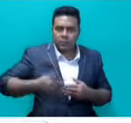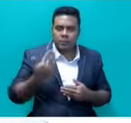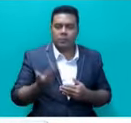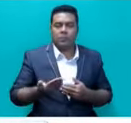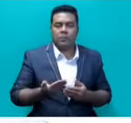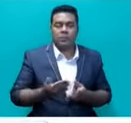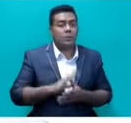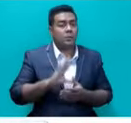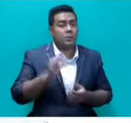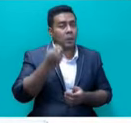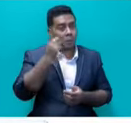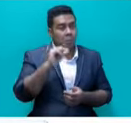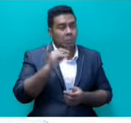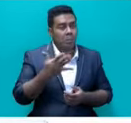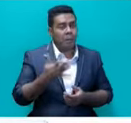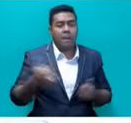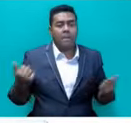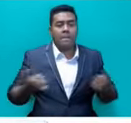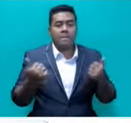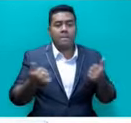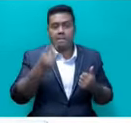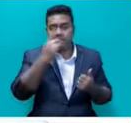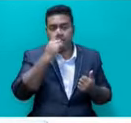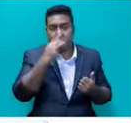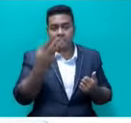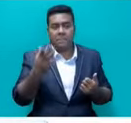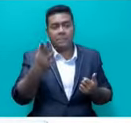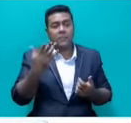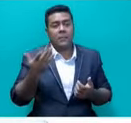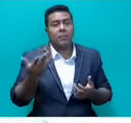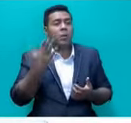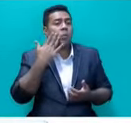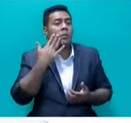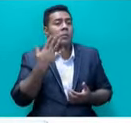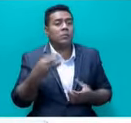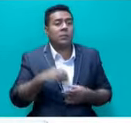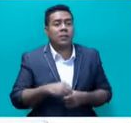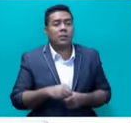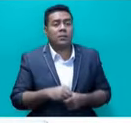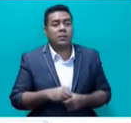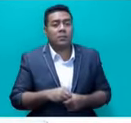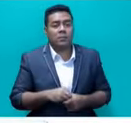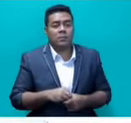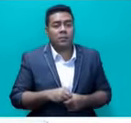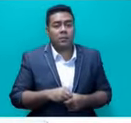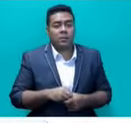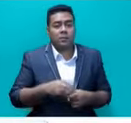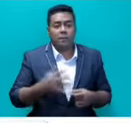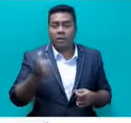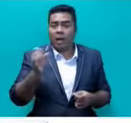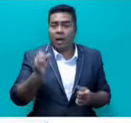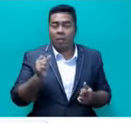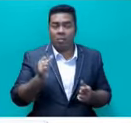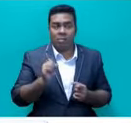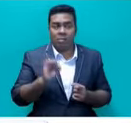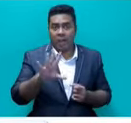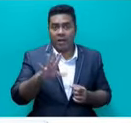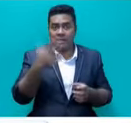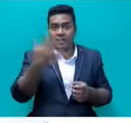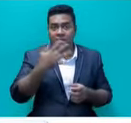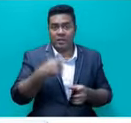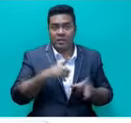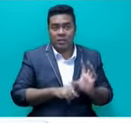So, you could, for example, a lot of people, when they apply for certain things, and after 10, 15 years, when